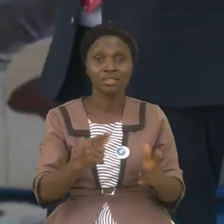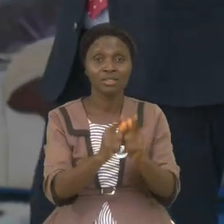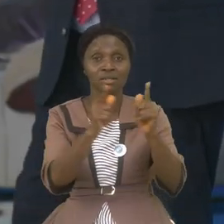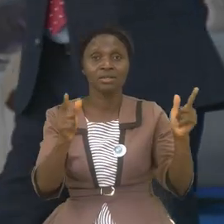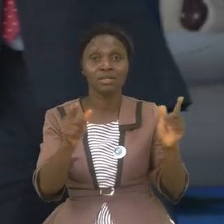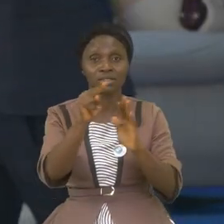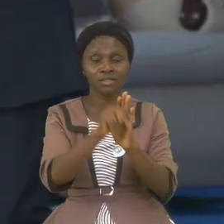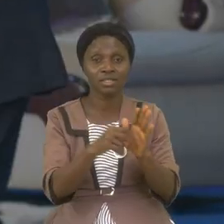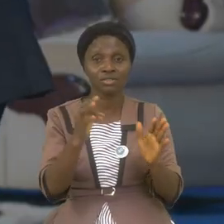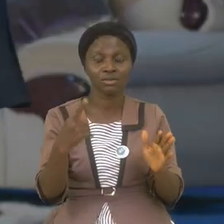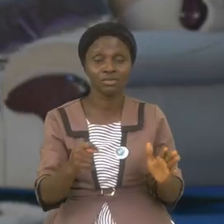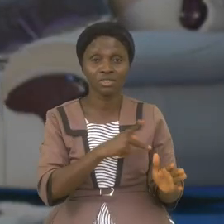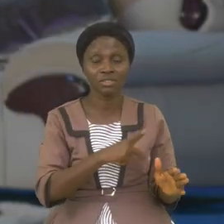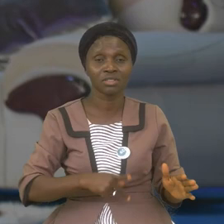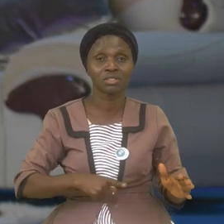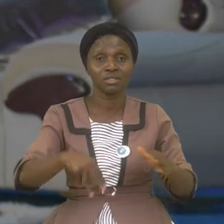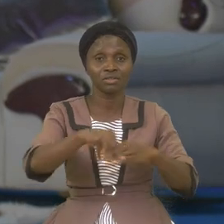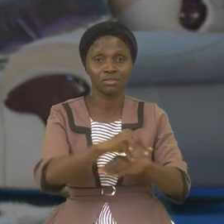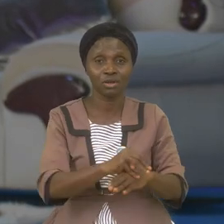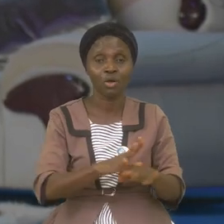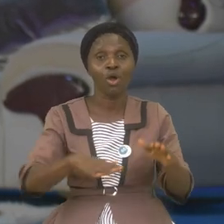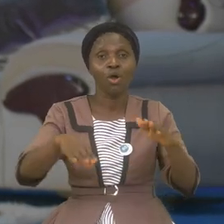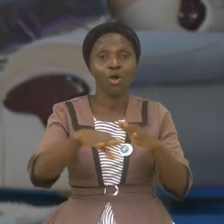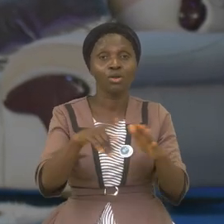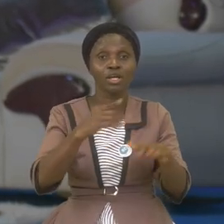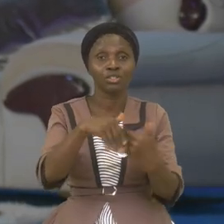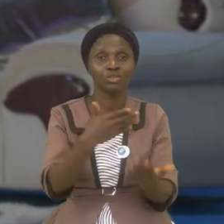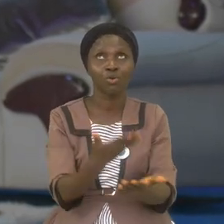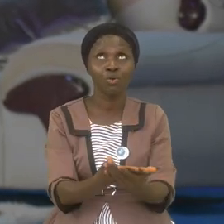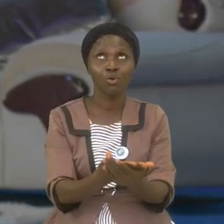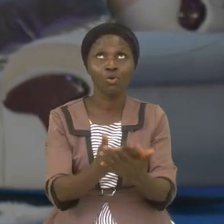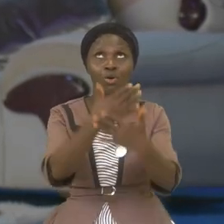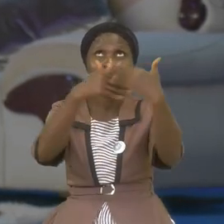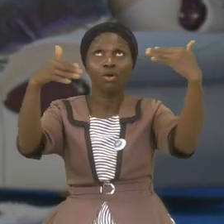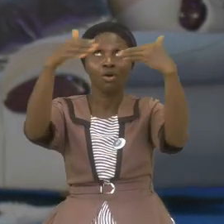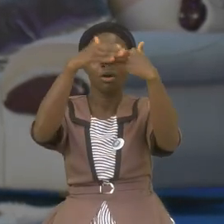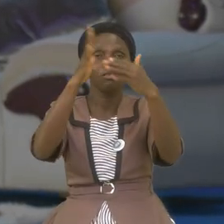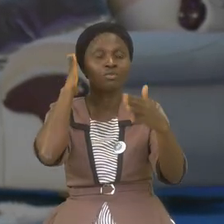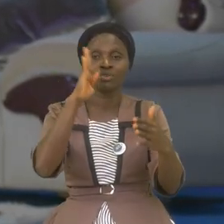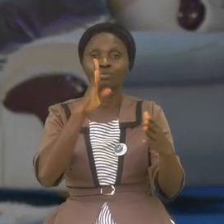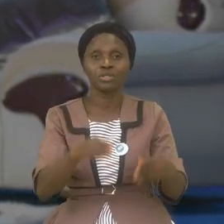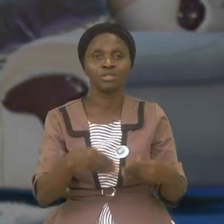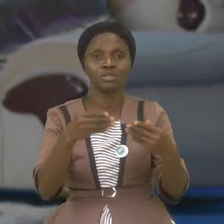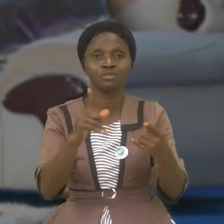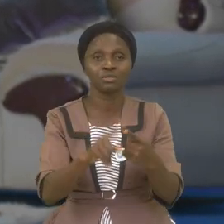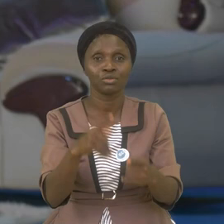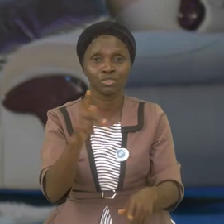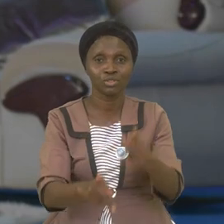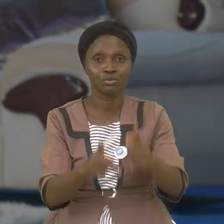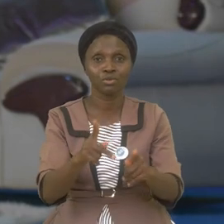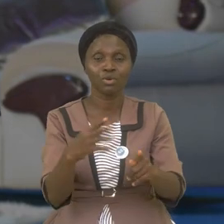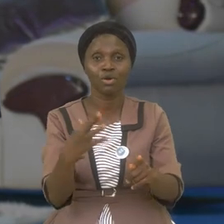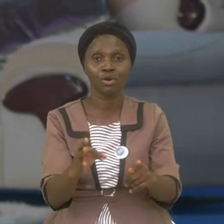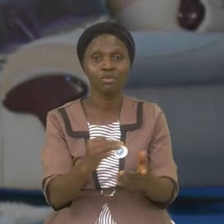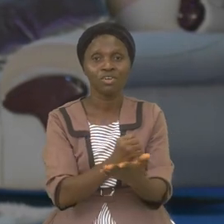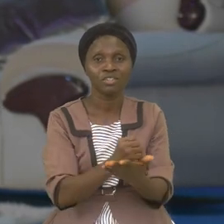the kingdom under the whole heaven shall be given unto the people of the saints of